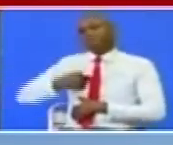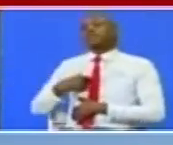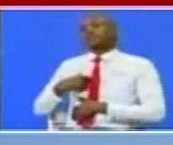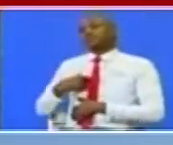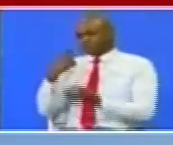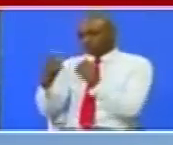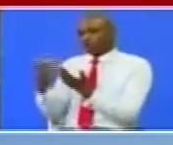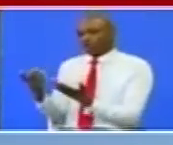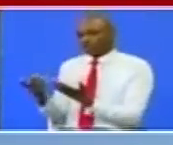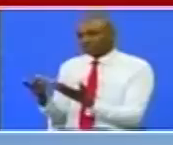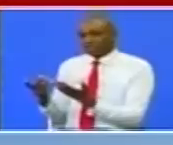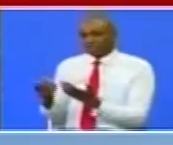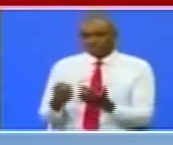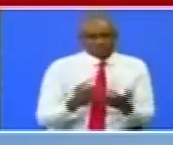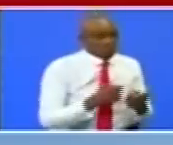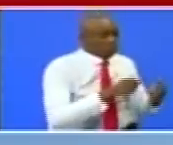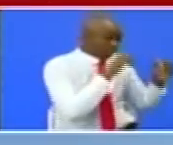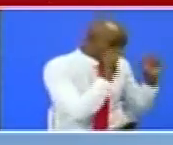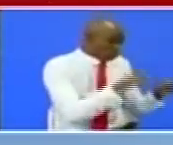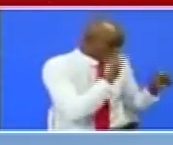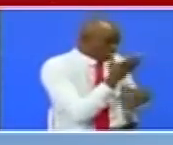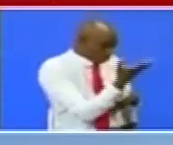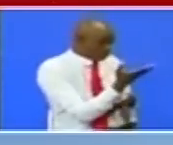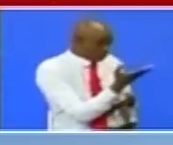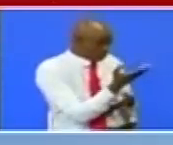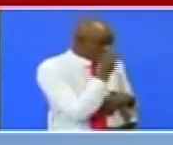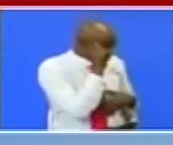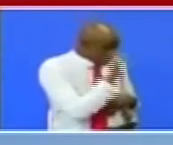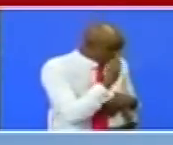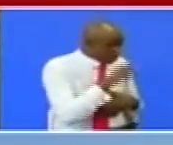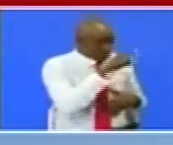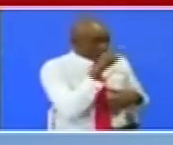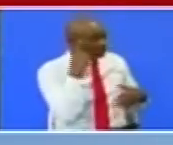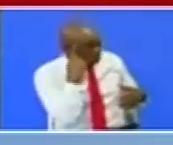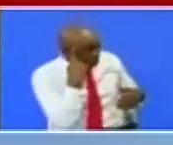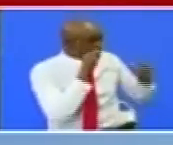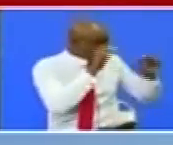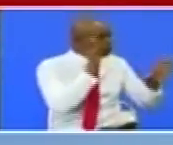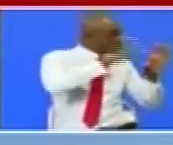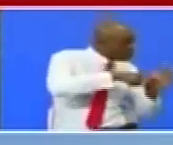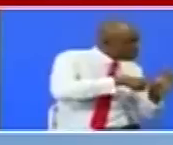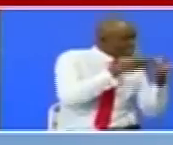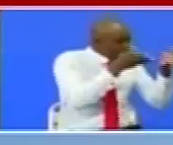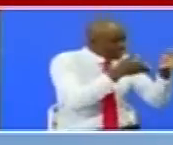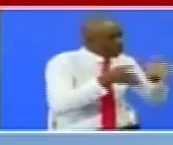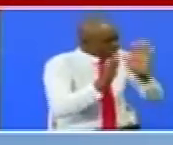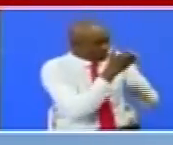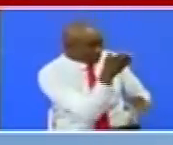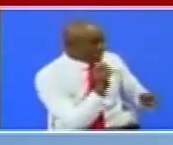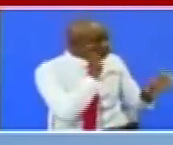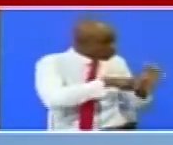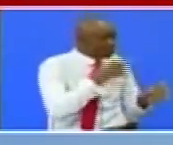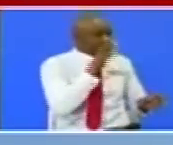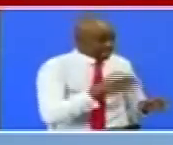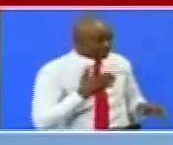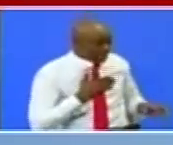o'clock. Yes. So at least, okay, when you look at your numbers, do you think I can get a space? Because